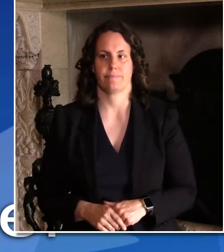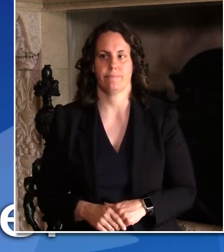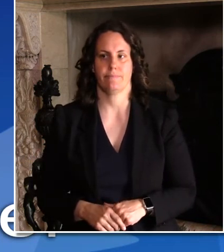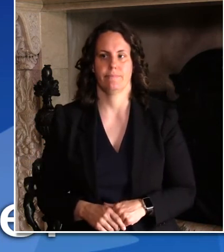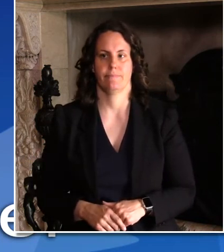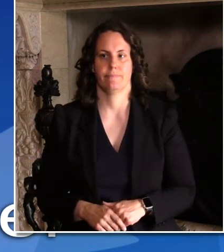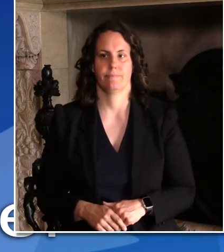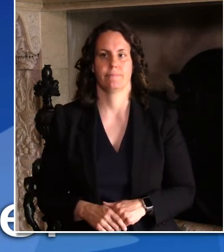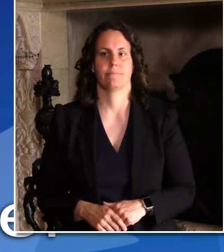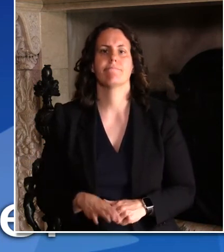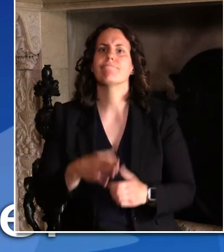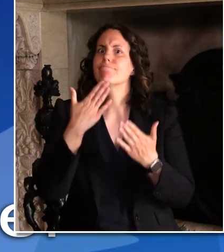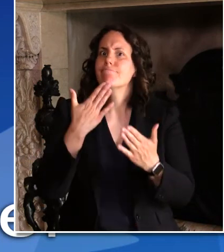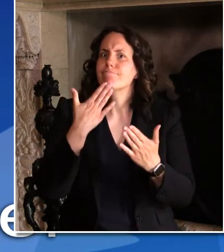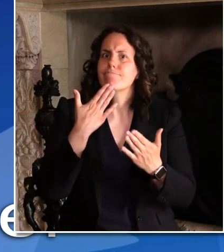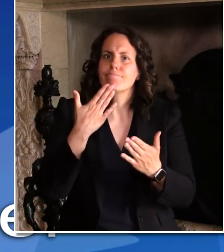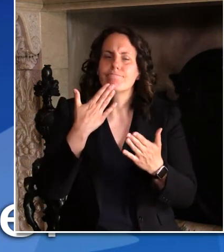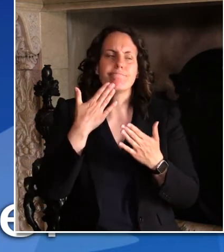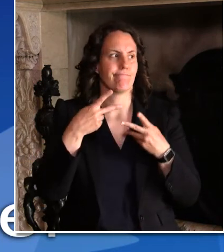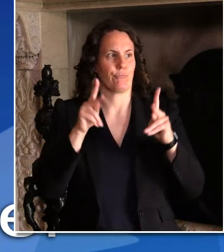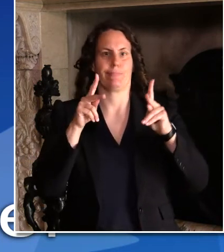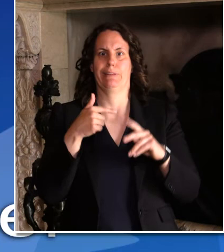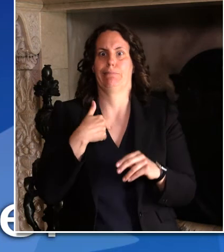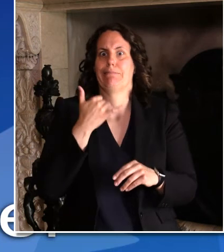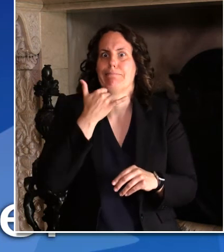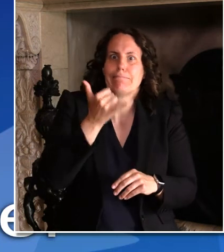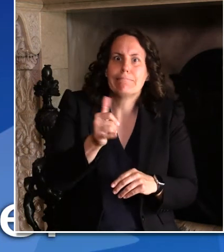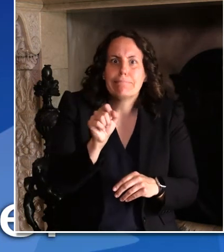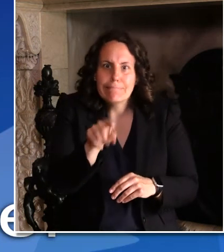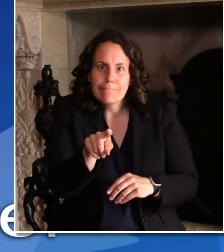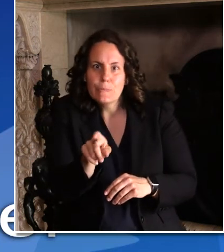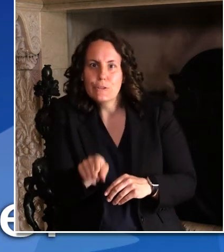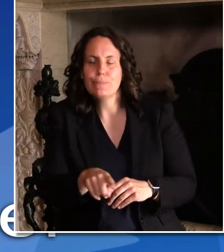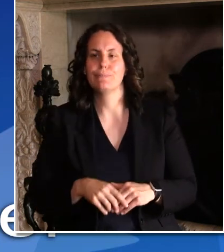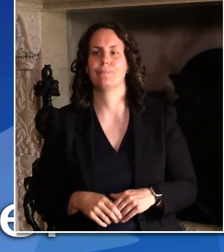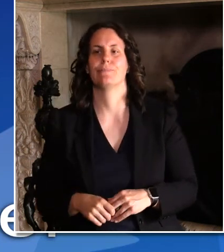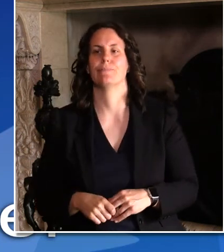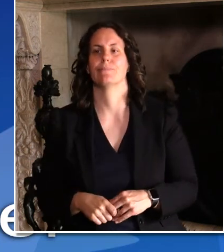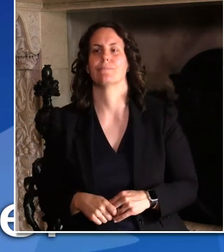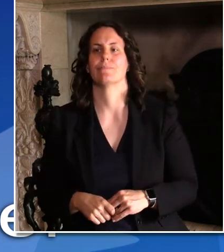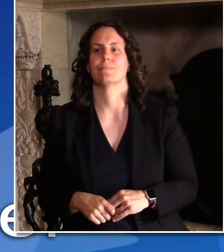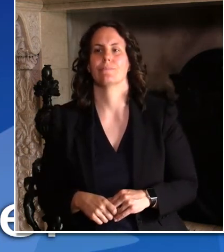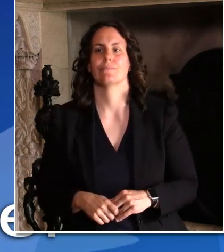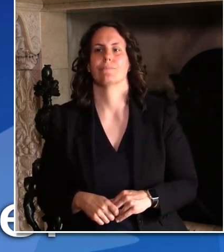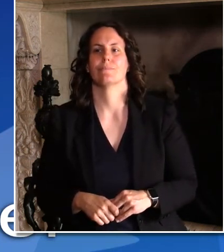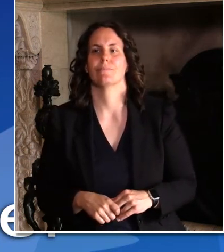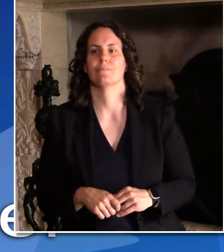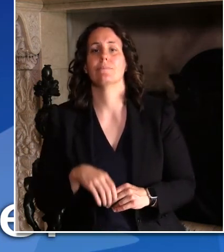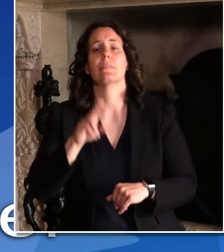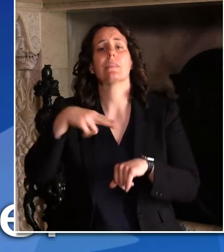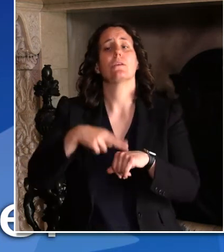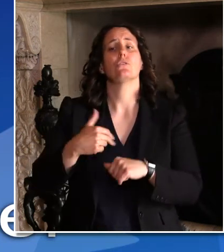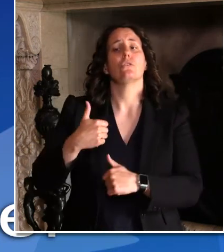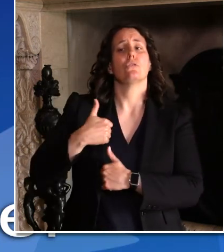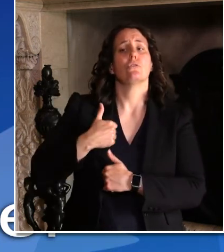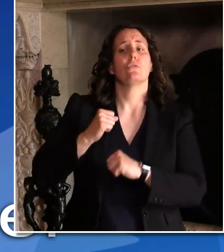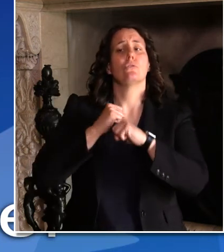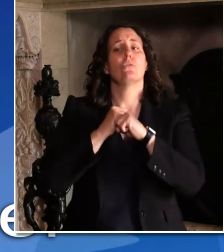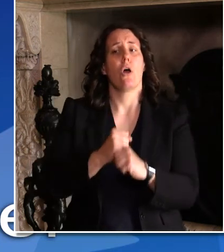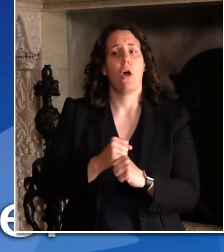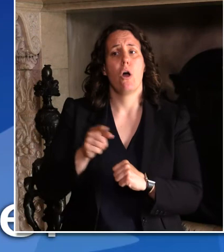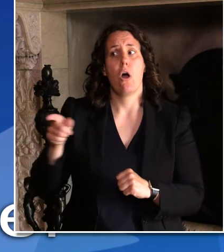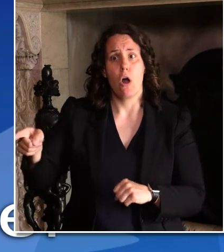Thank you for taking my call. I want to get your reaction to the possibility that the National Guard deployment would end on day 89. And have you heard anything